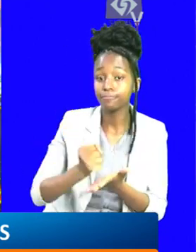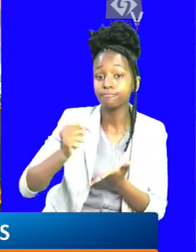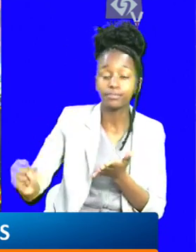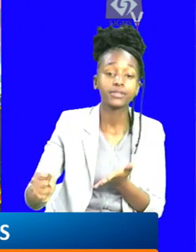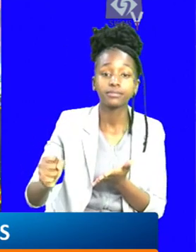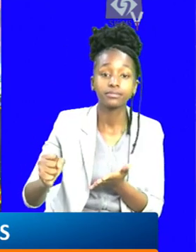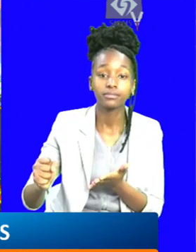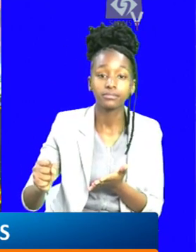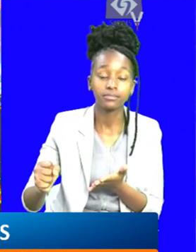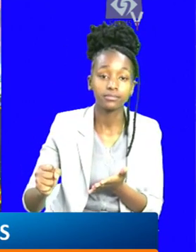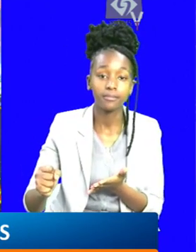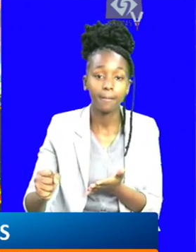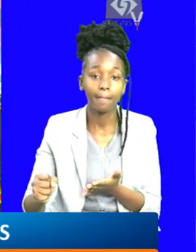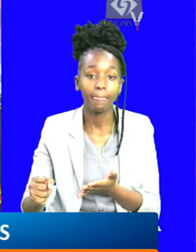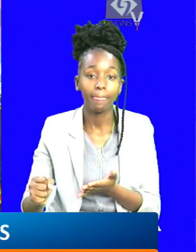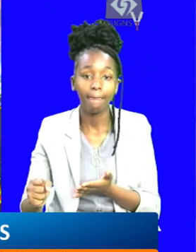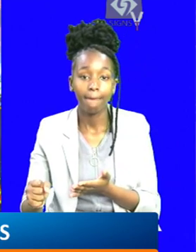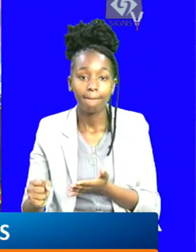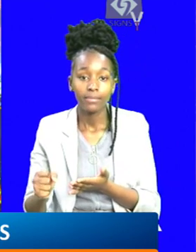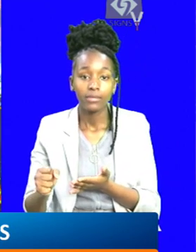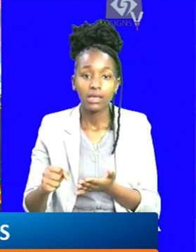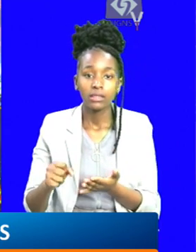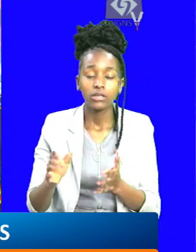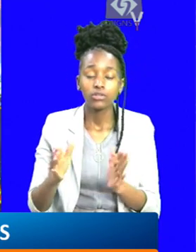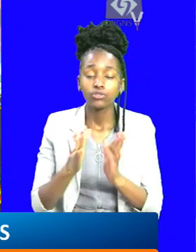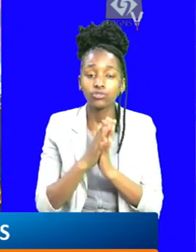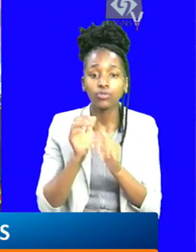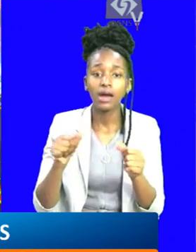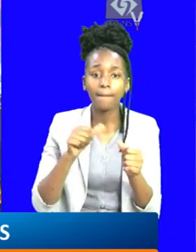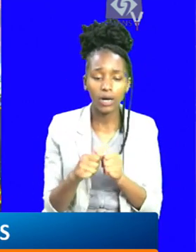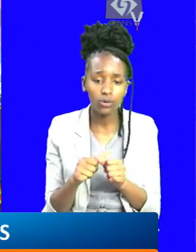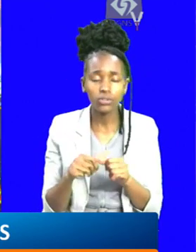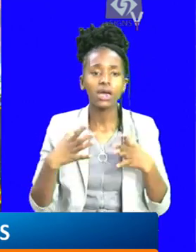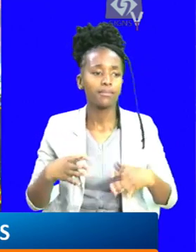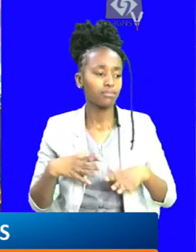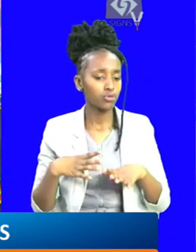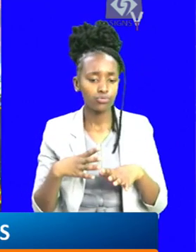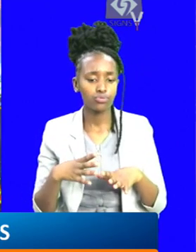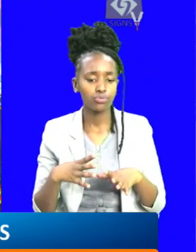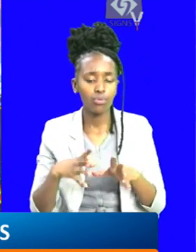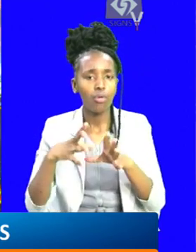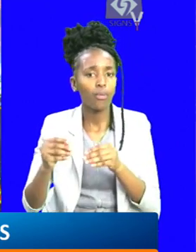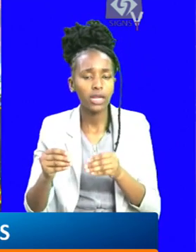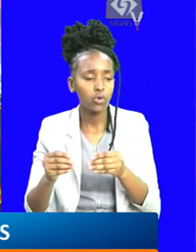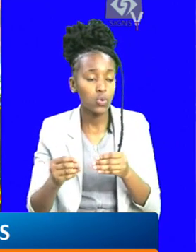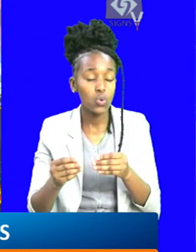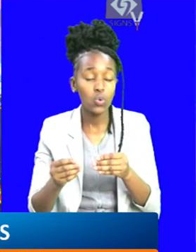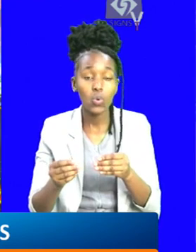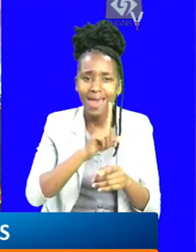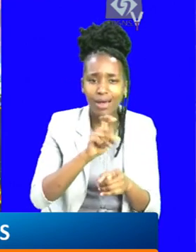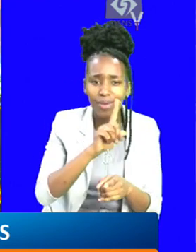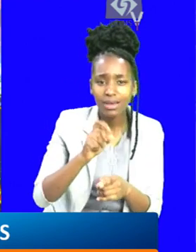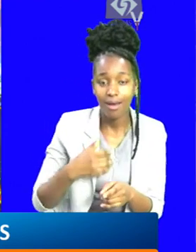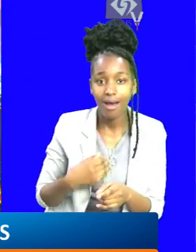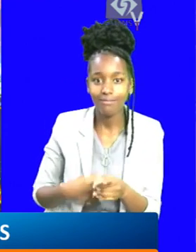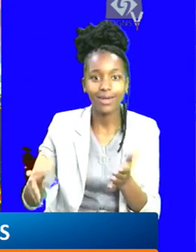suspends retesting for drivers after a threat to strike. The government has suspended the mandatory requirements for